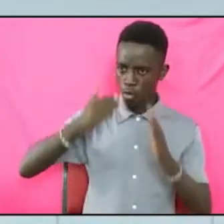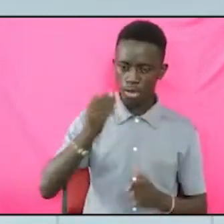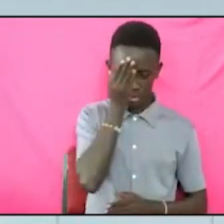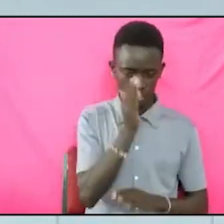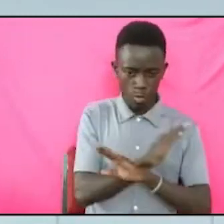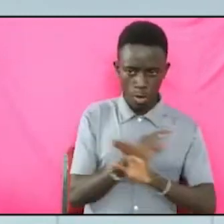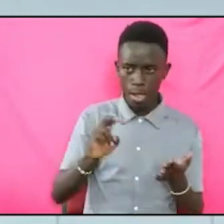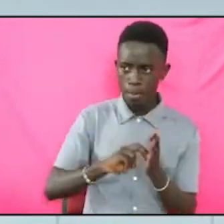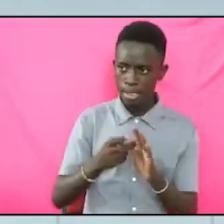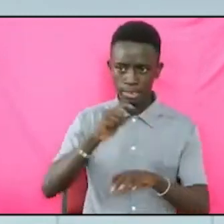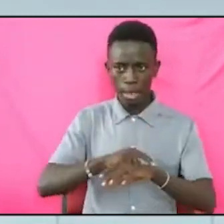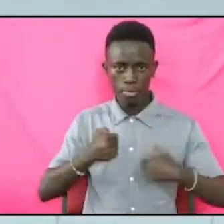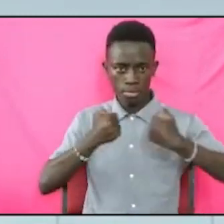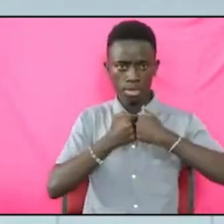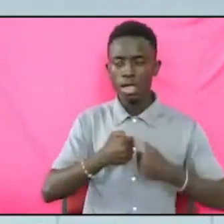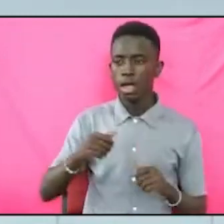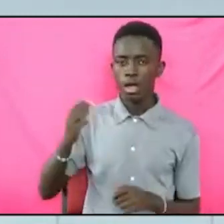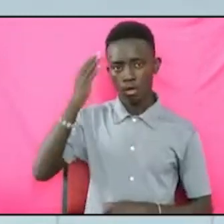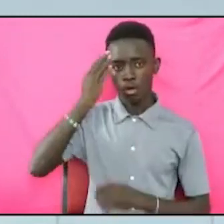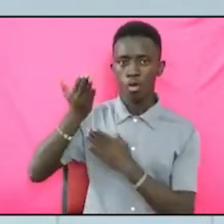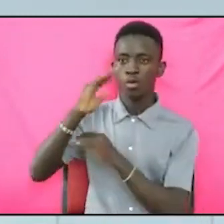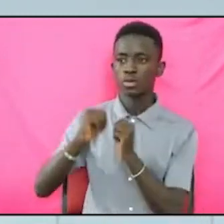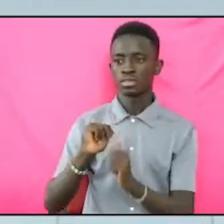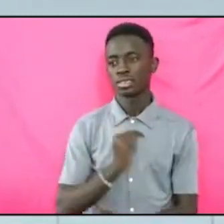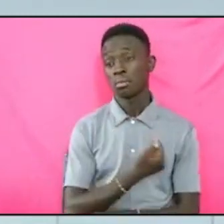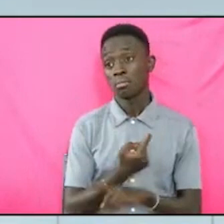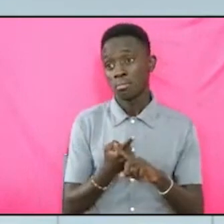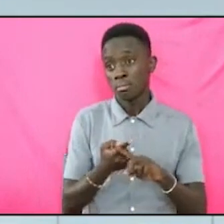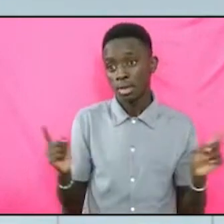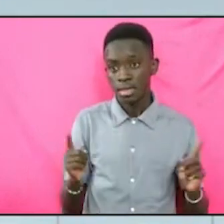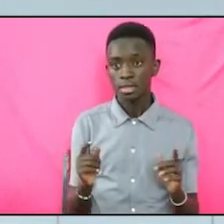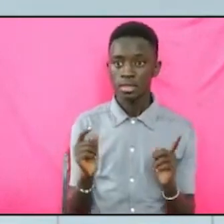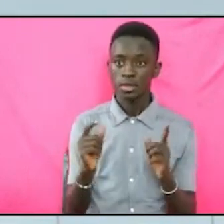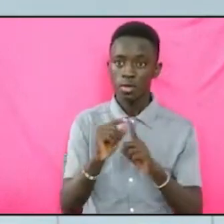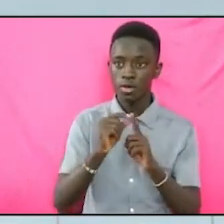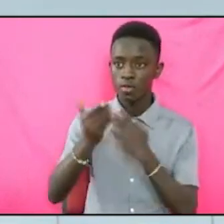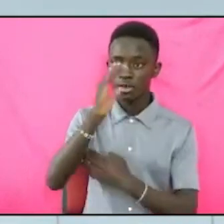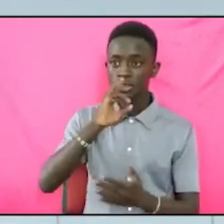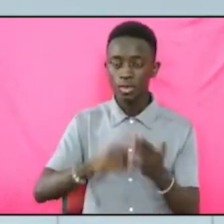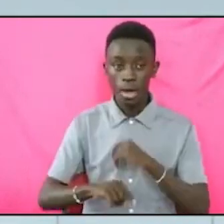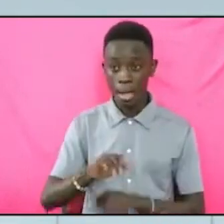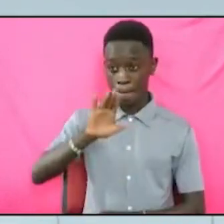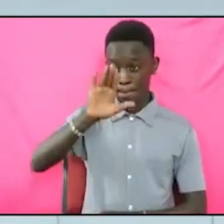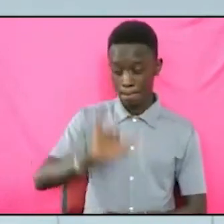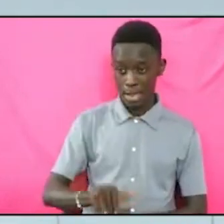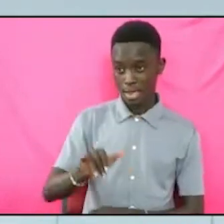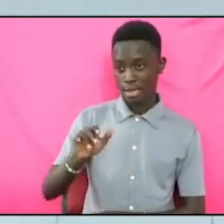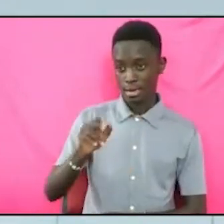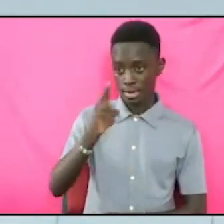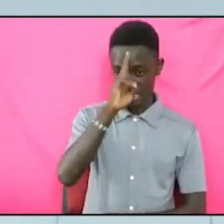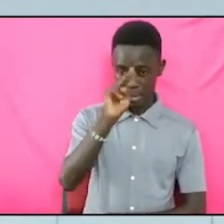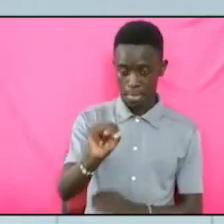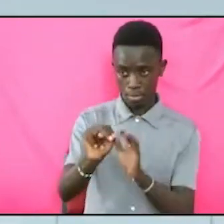on our side. But the passage is telling us, by him, Naaman, God